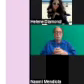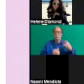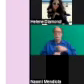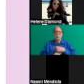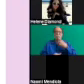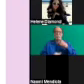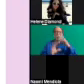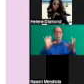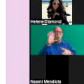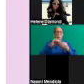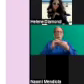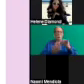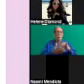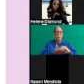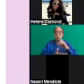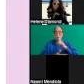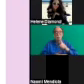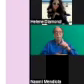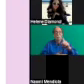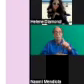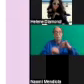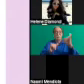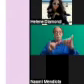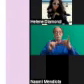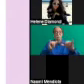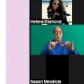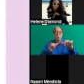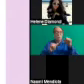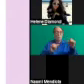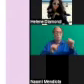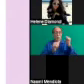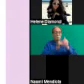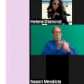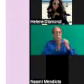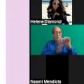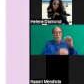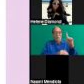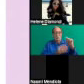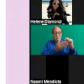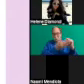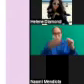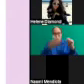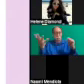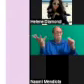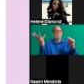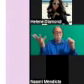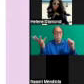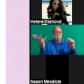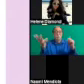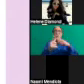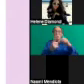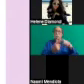in that, and unfortunately, it just sort of stayed there. But the social model is more rooted in activism, right?